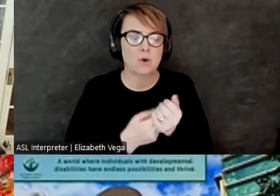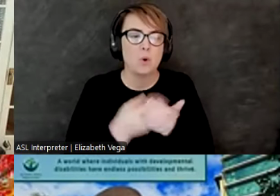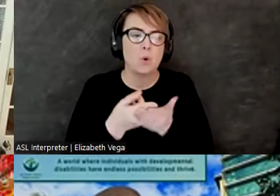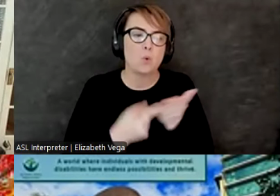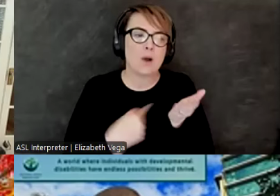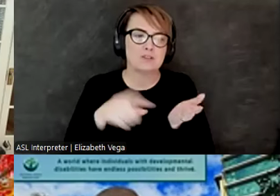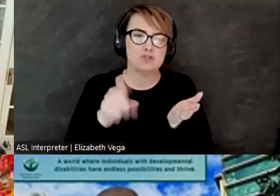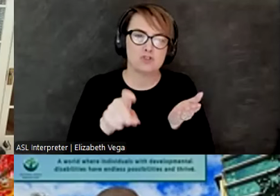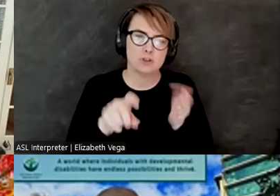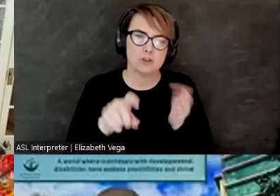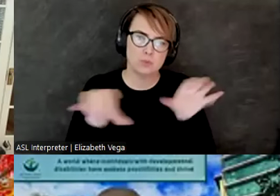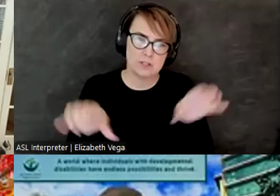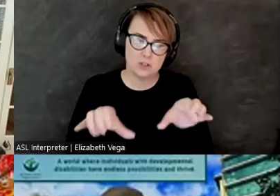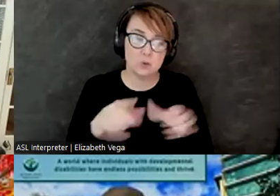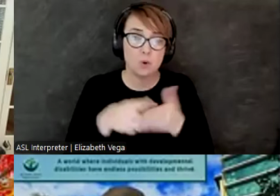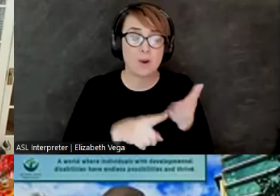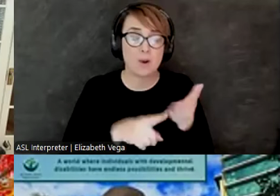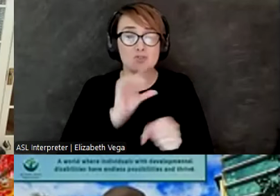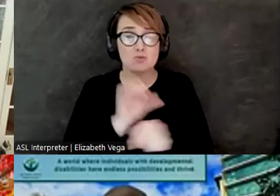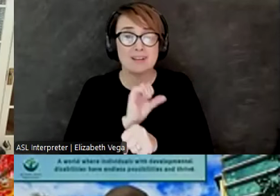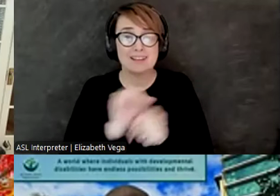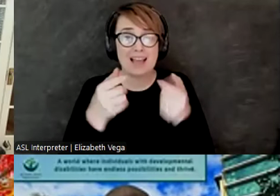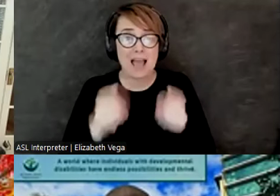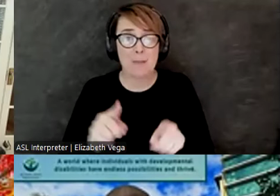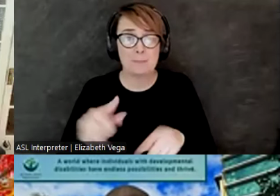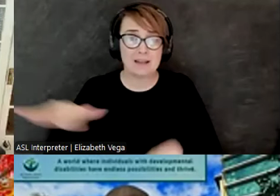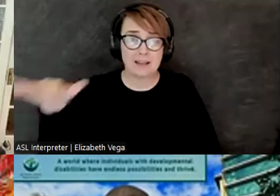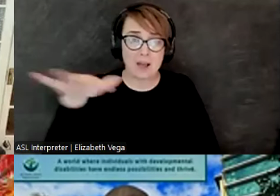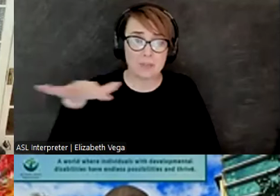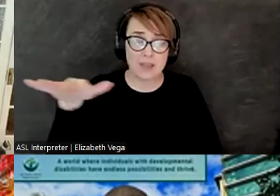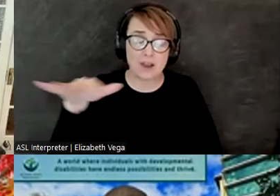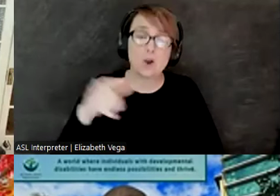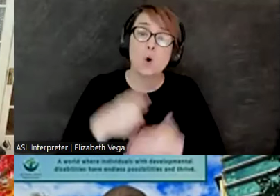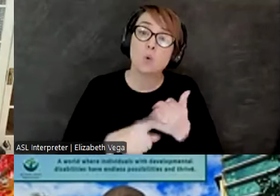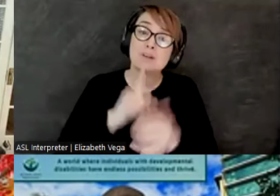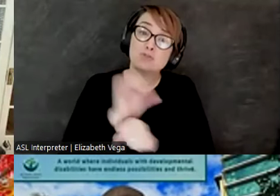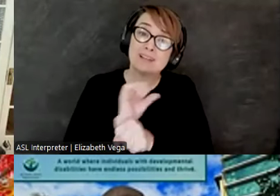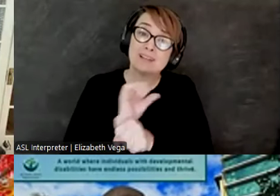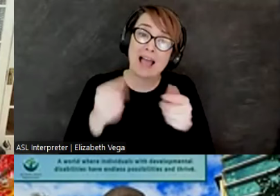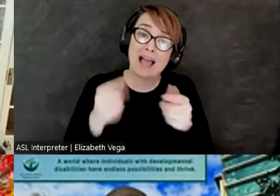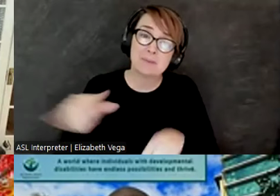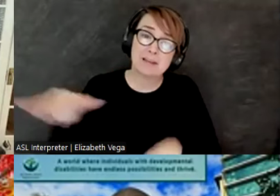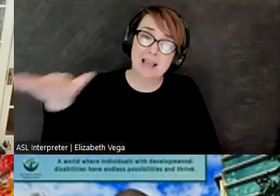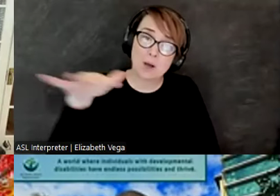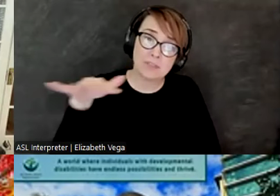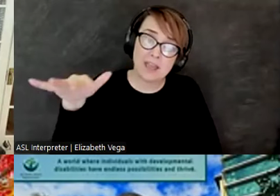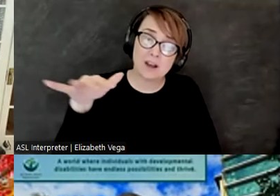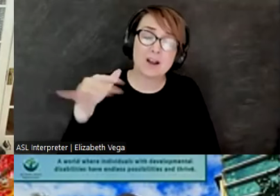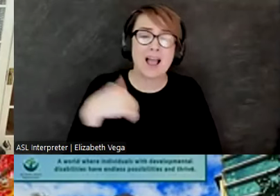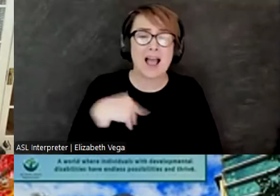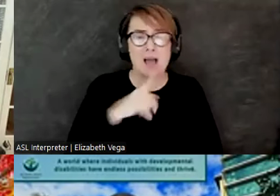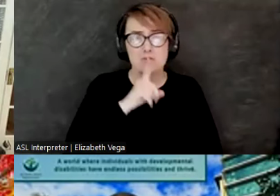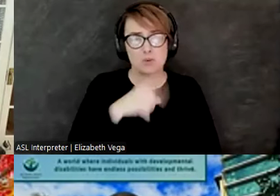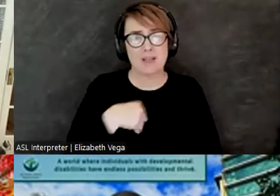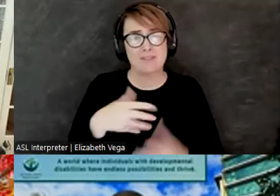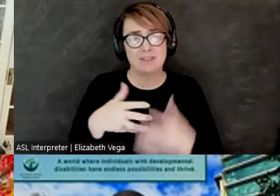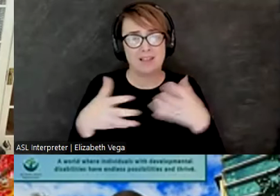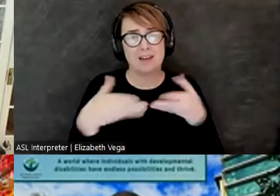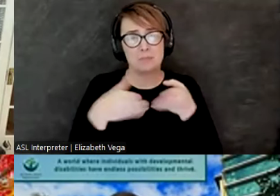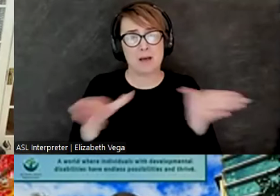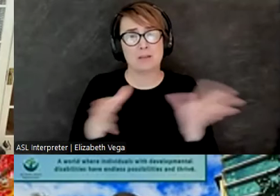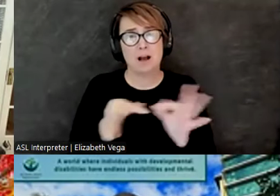happening out there? And what's really happening out there will come from, I'm sure we'll have a lot of public comment about what's really happening out